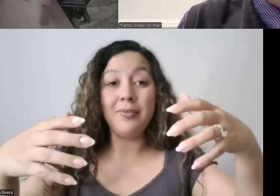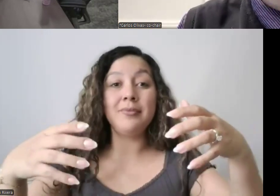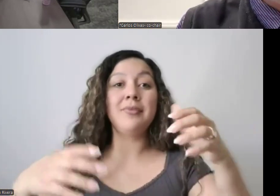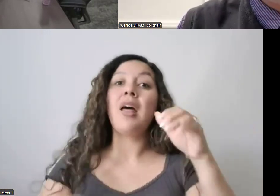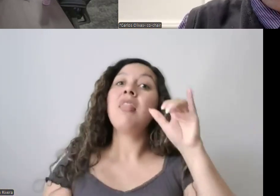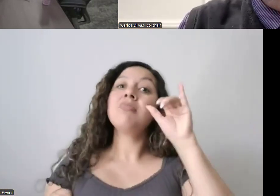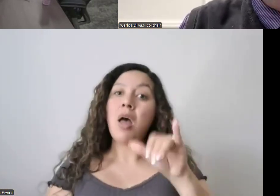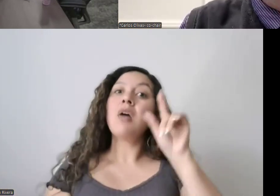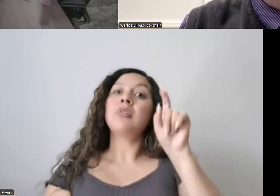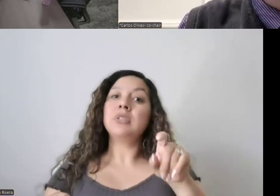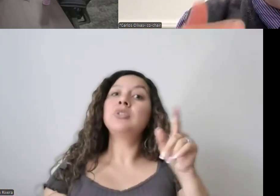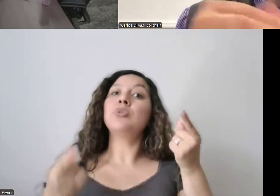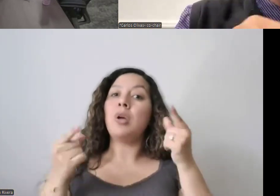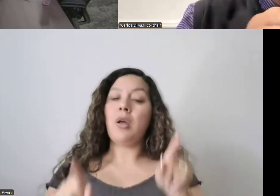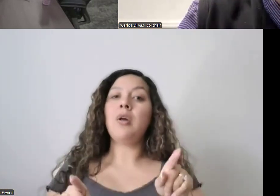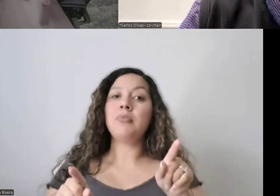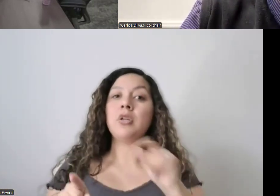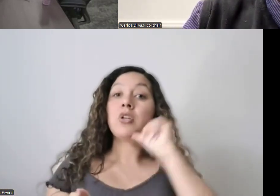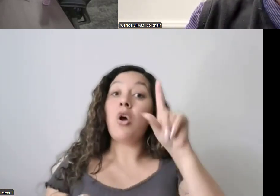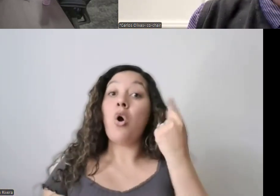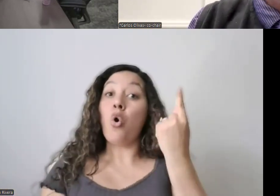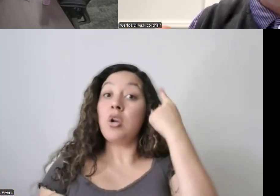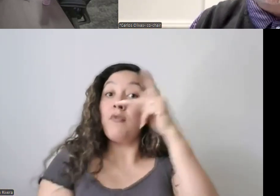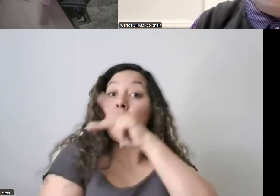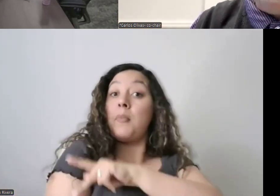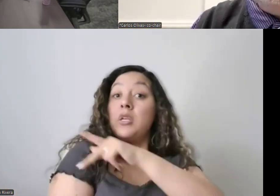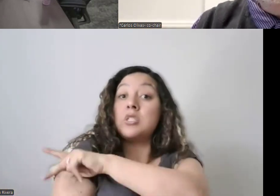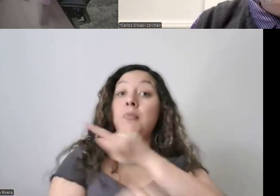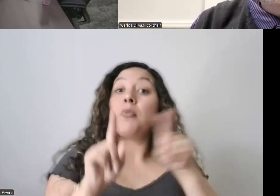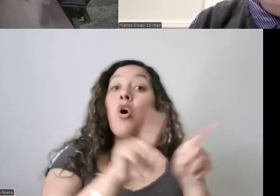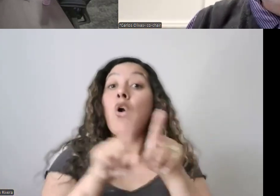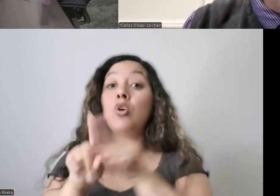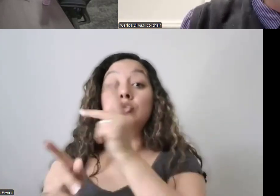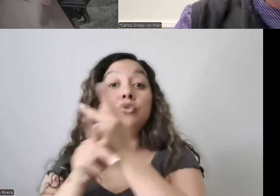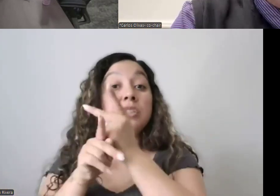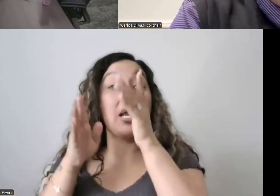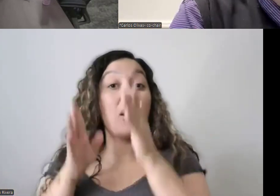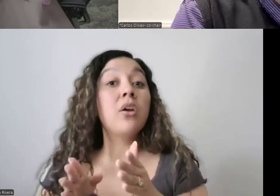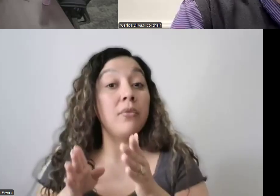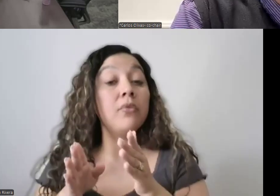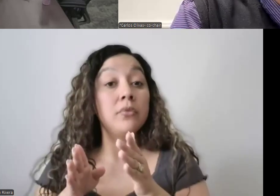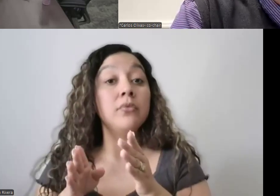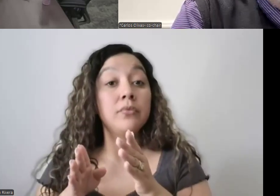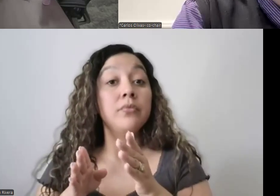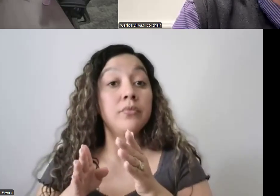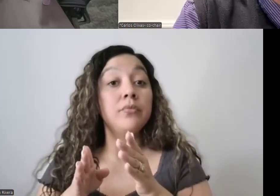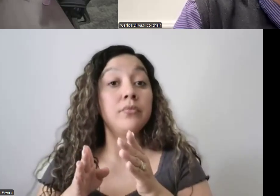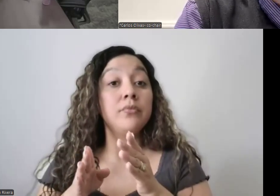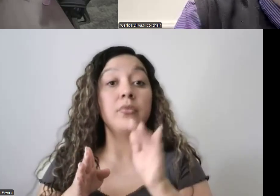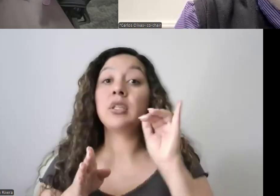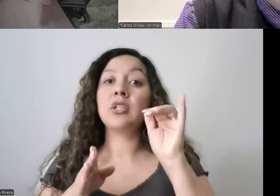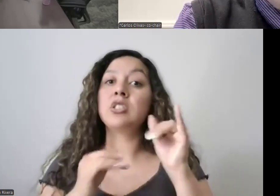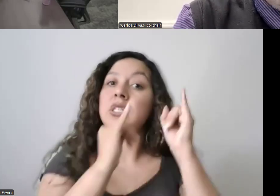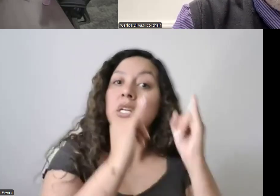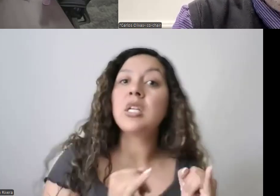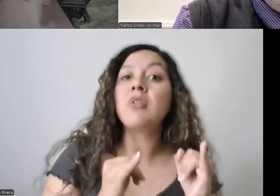That needs to happen not only to the patient, but the caregiver. These individuals, these elders that were